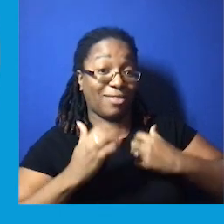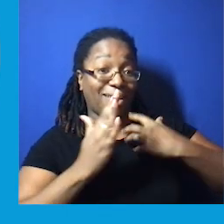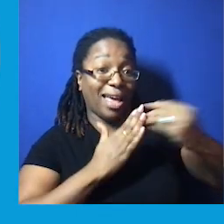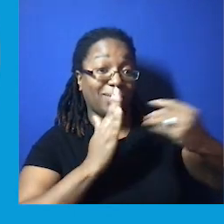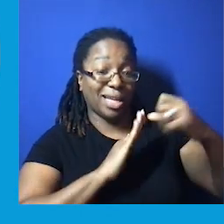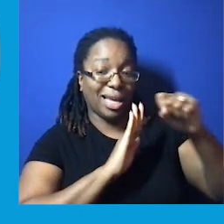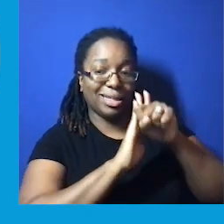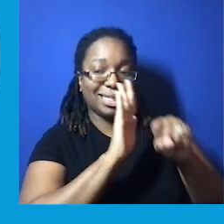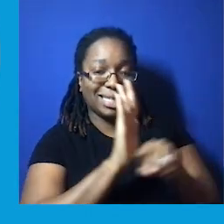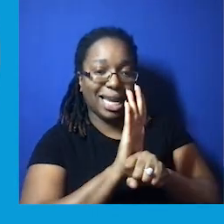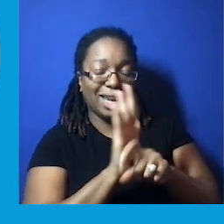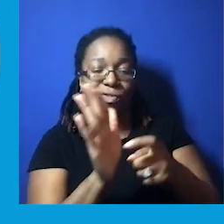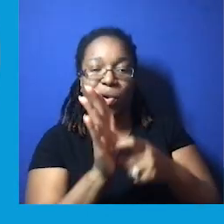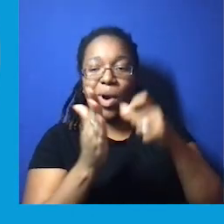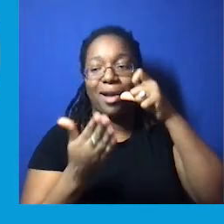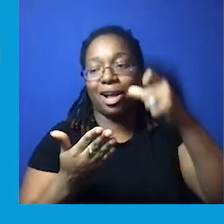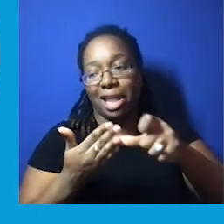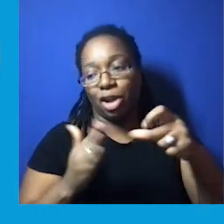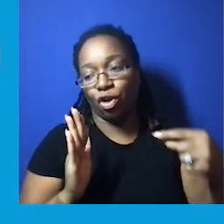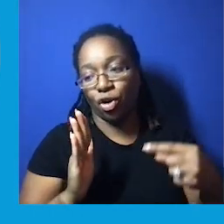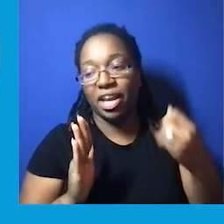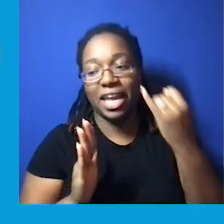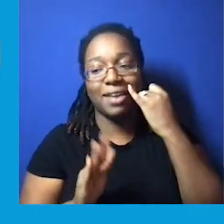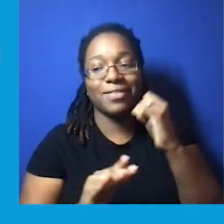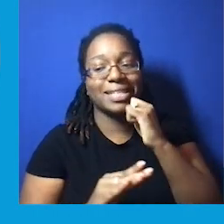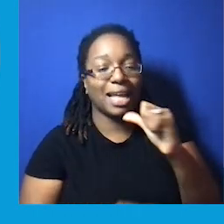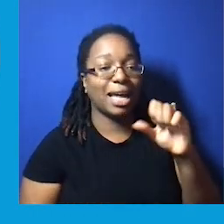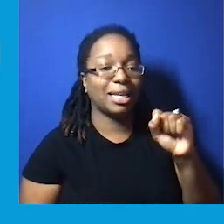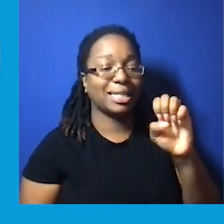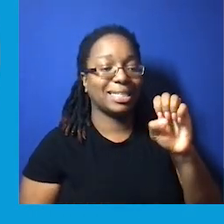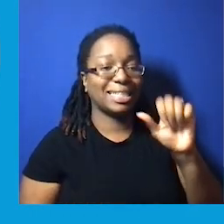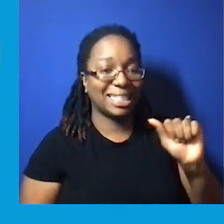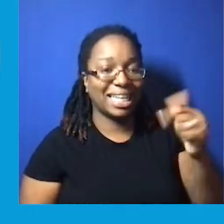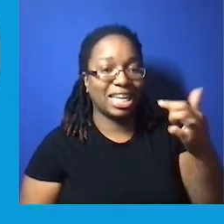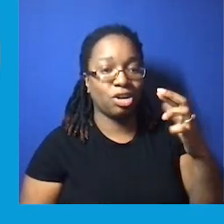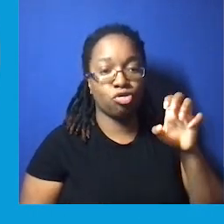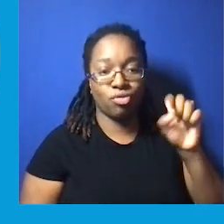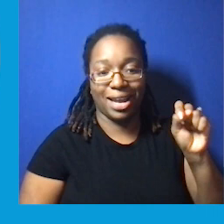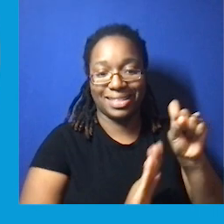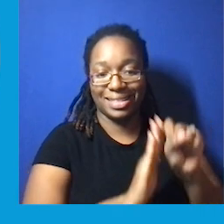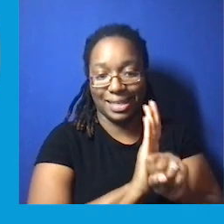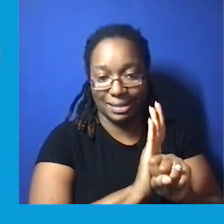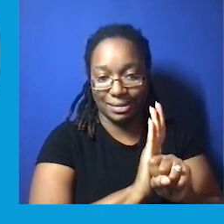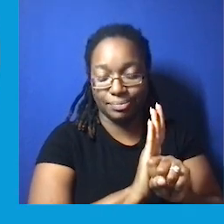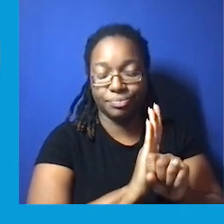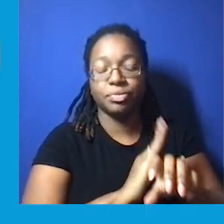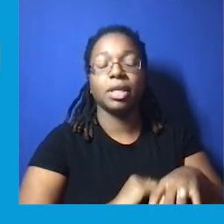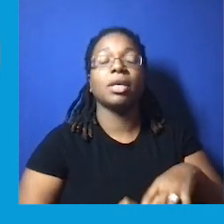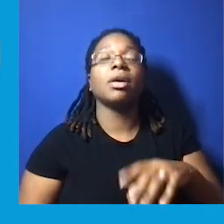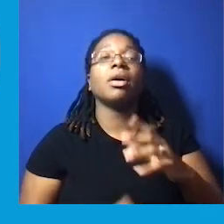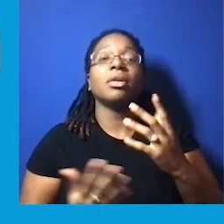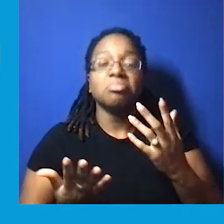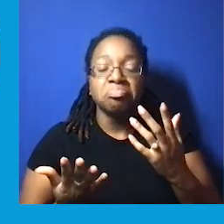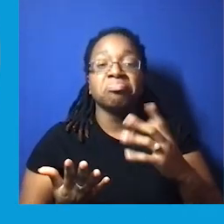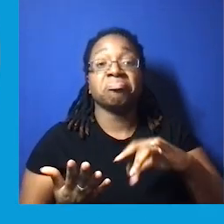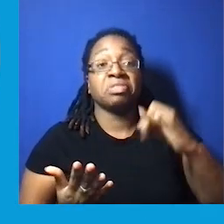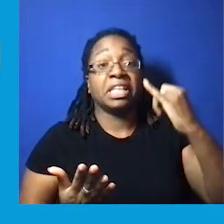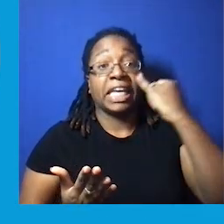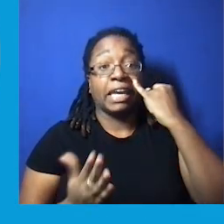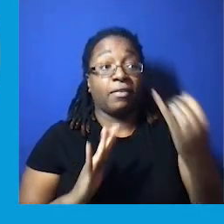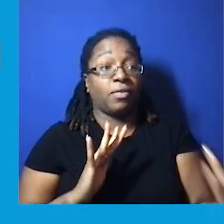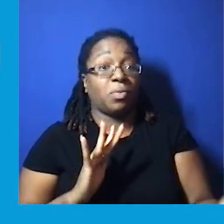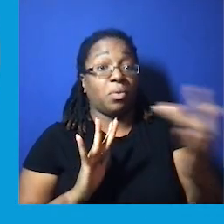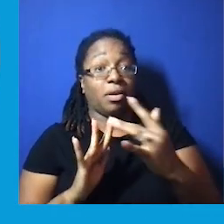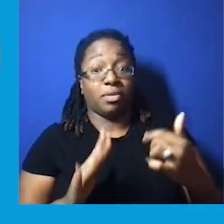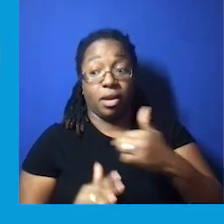to us from a non-Sea Grant institution or non-Sea Grant state. We will, if you reach out to us